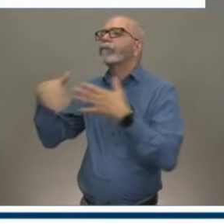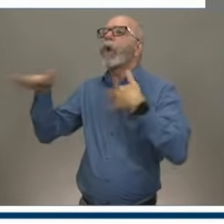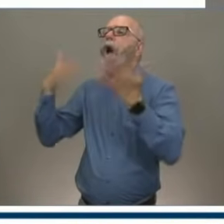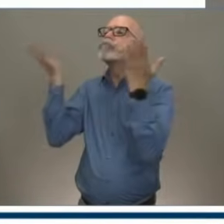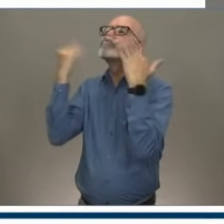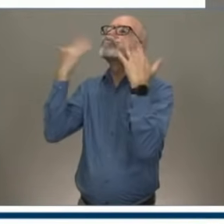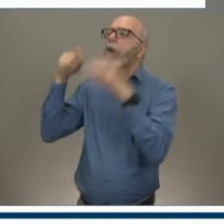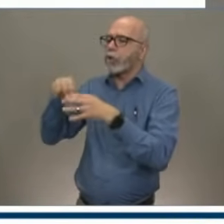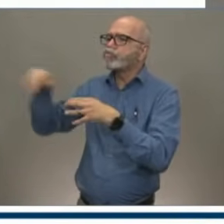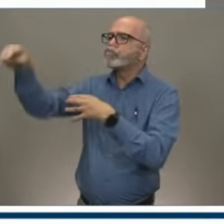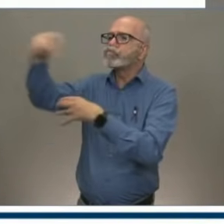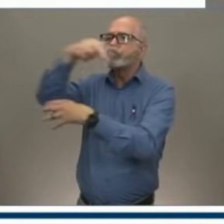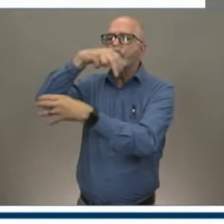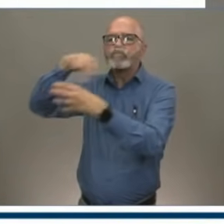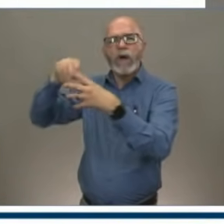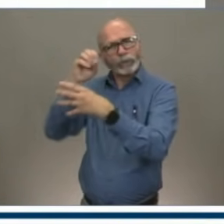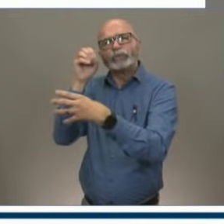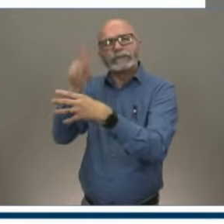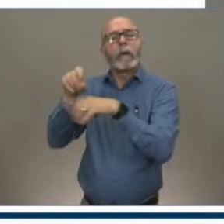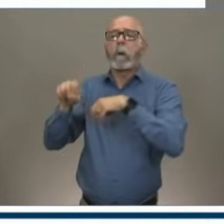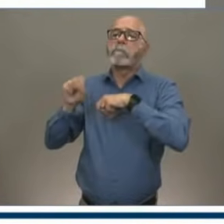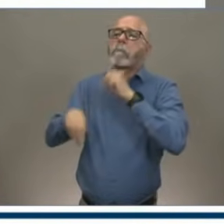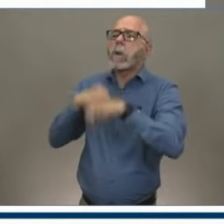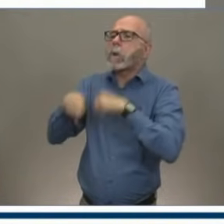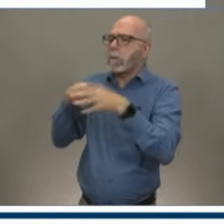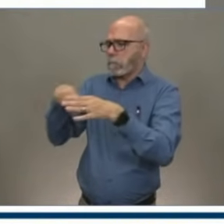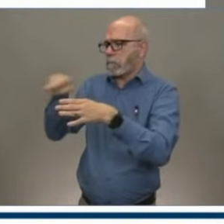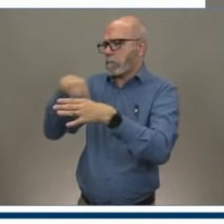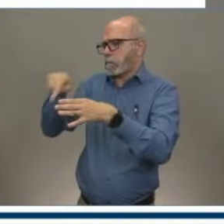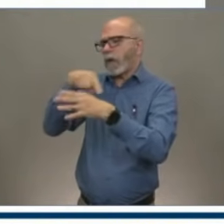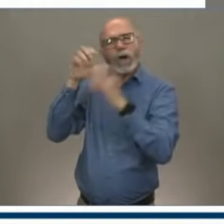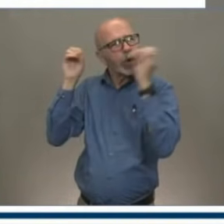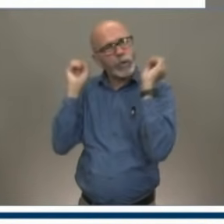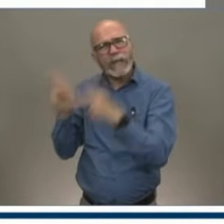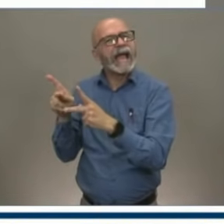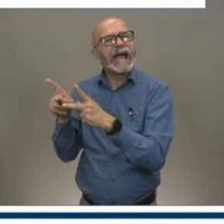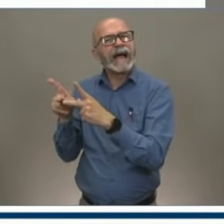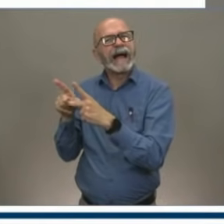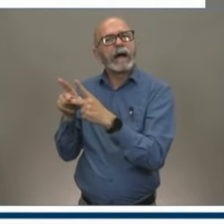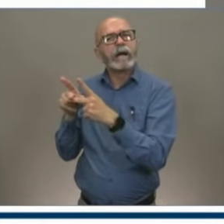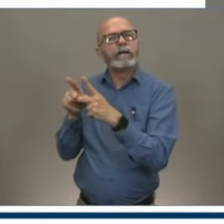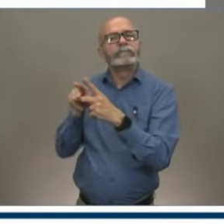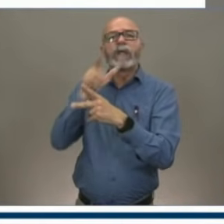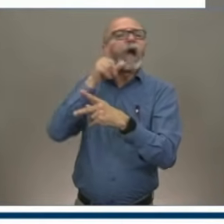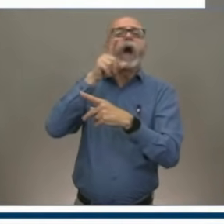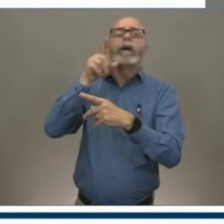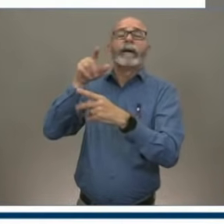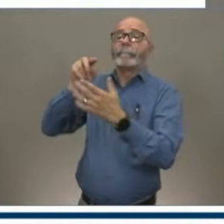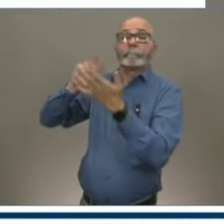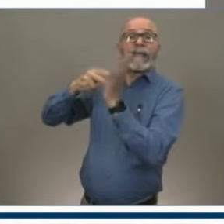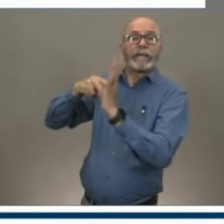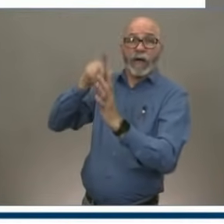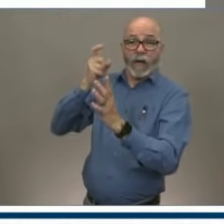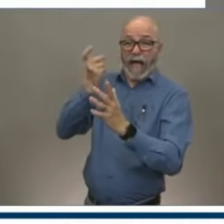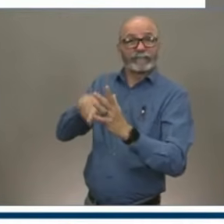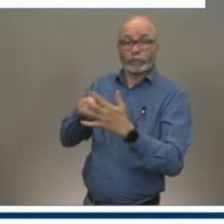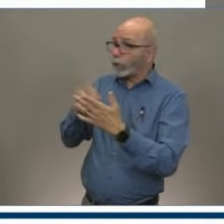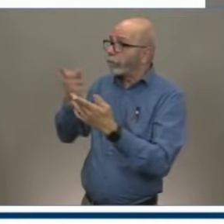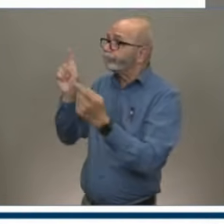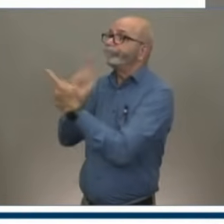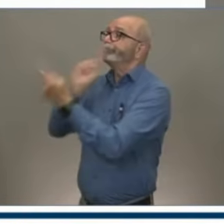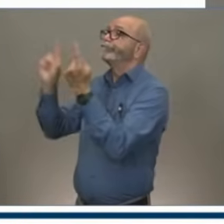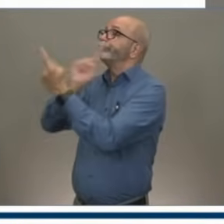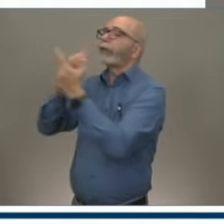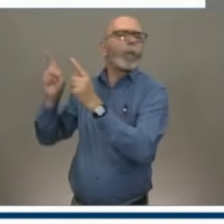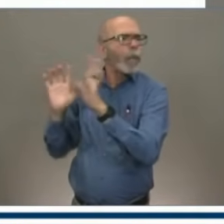as they distance even outdoors with people who are not from their household. They can also do things like drop their children off at school